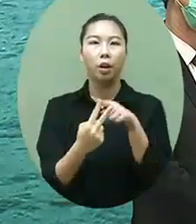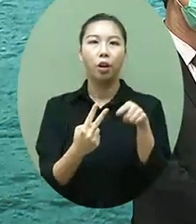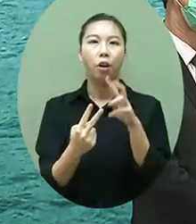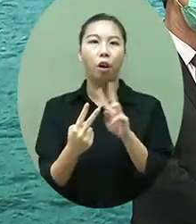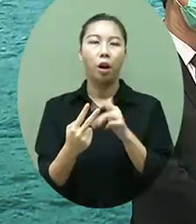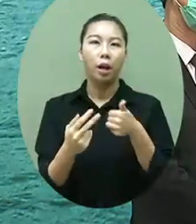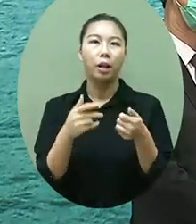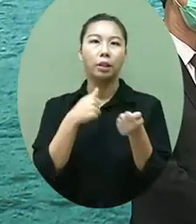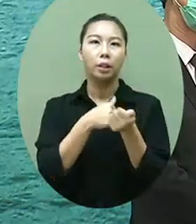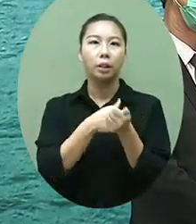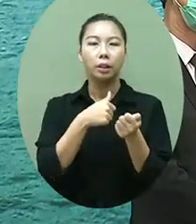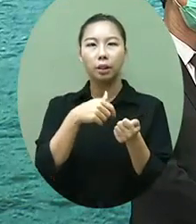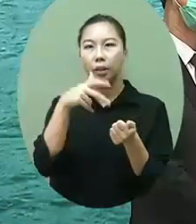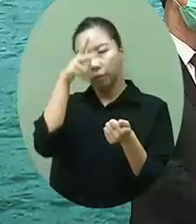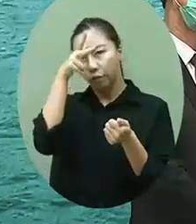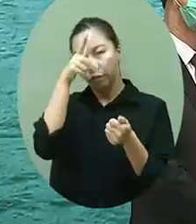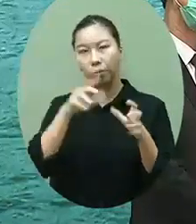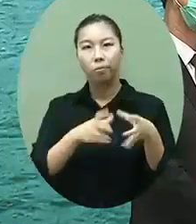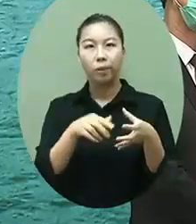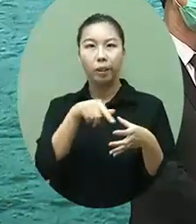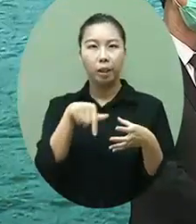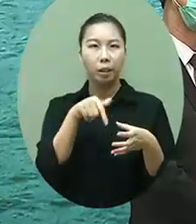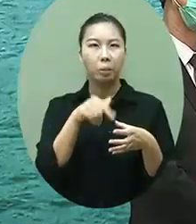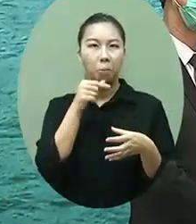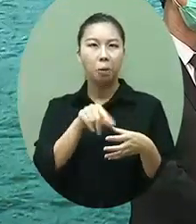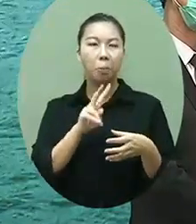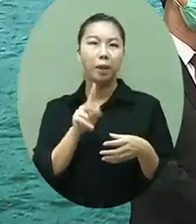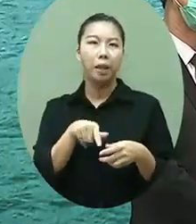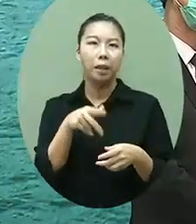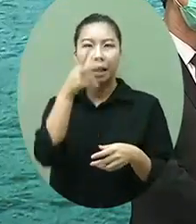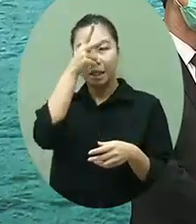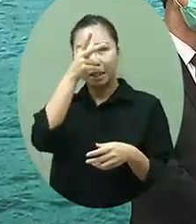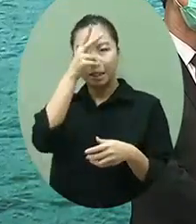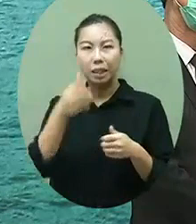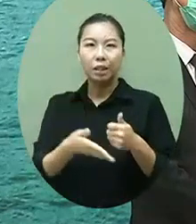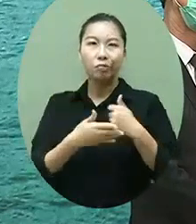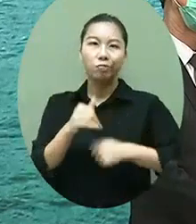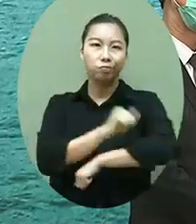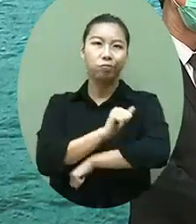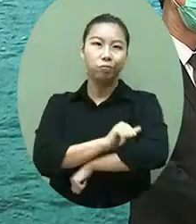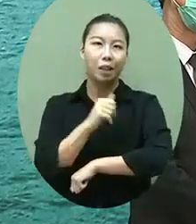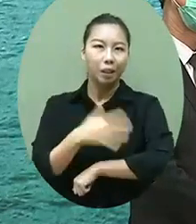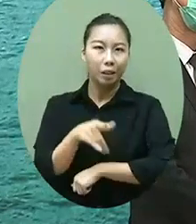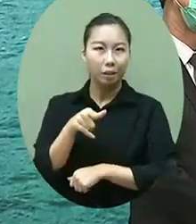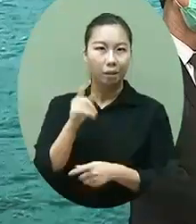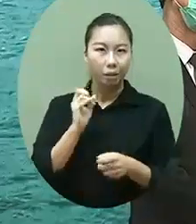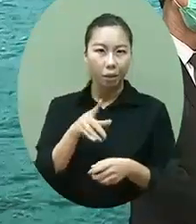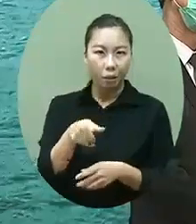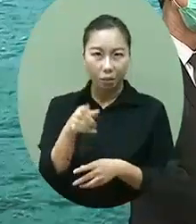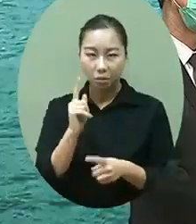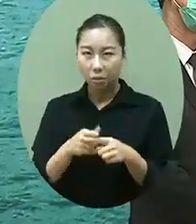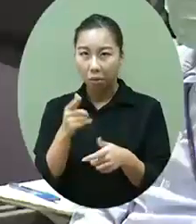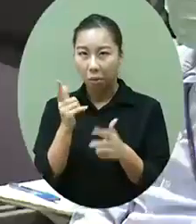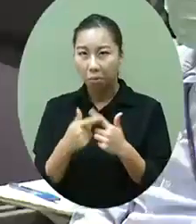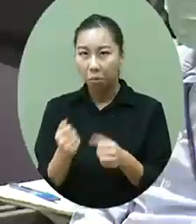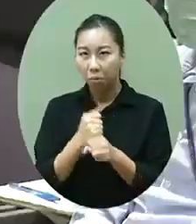the government's favoritism, as some critics have said? And how will you convince the public that you are fit for this job? And secondly,